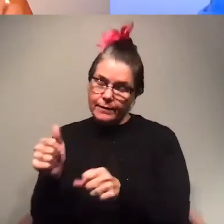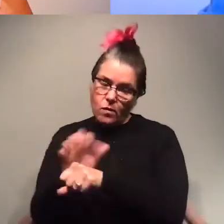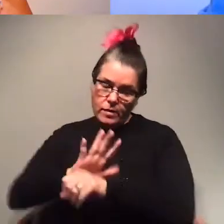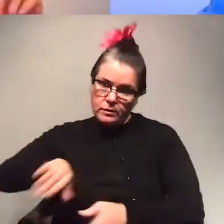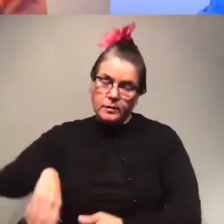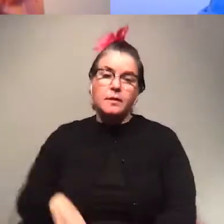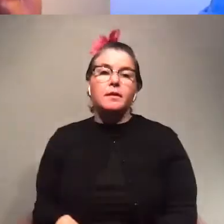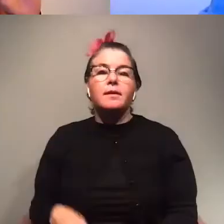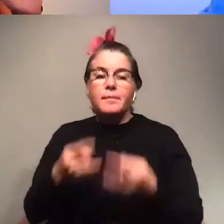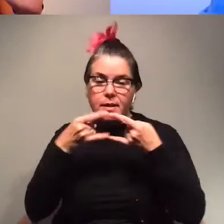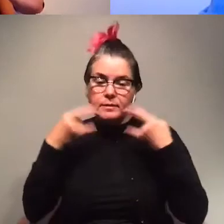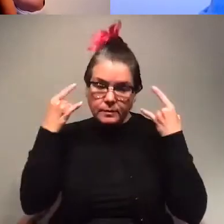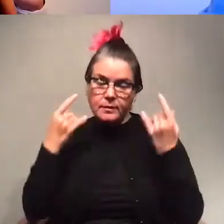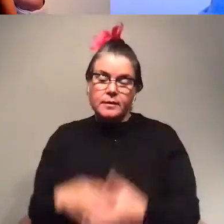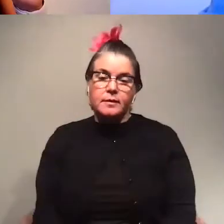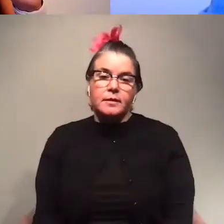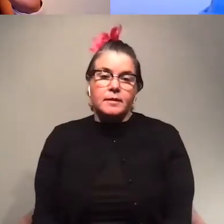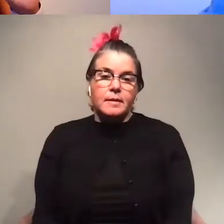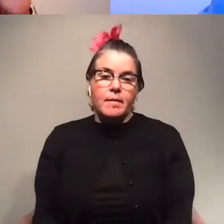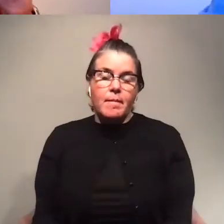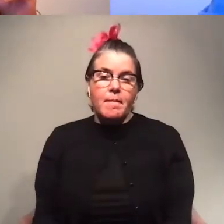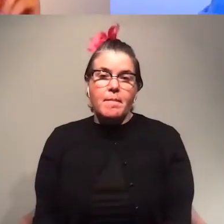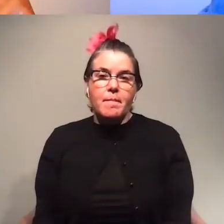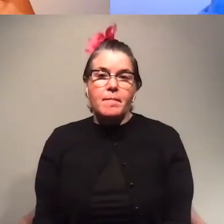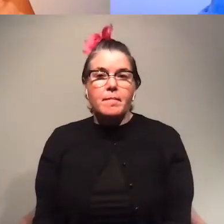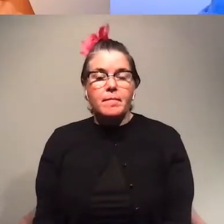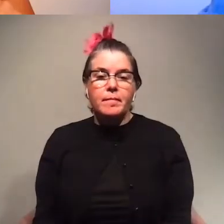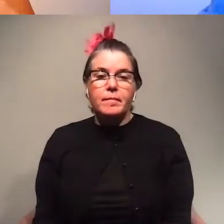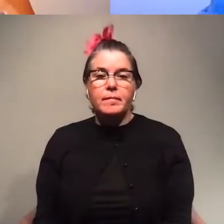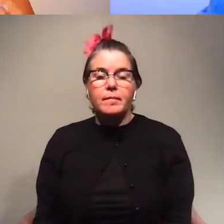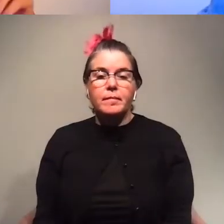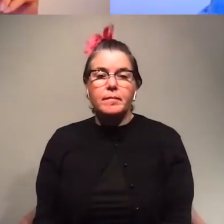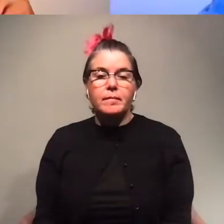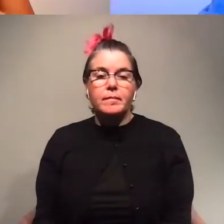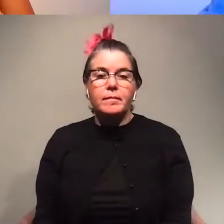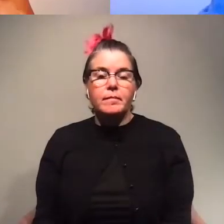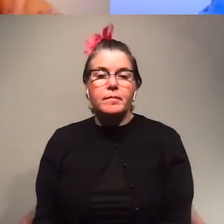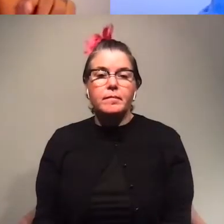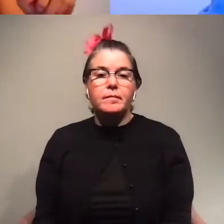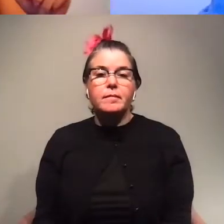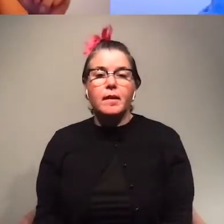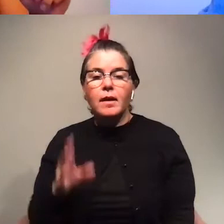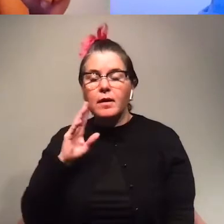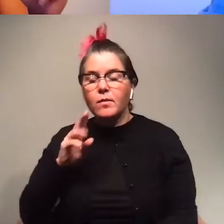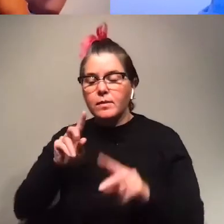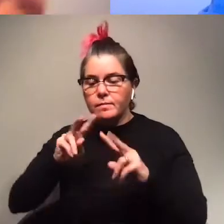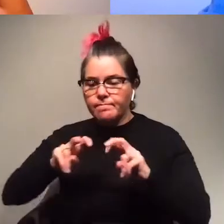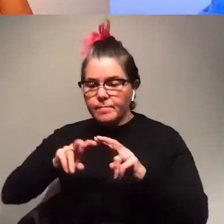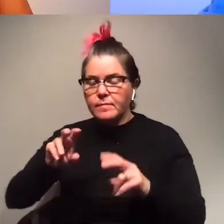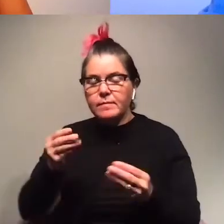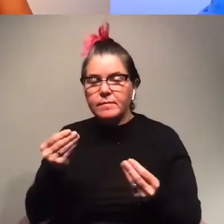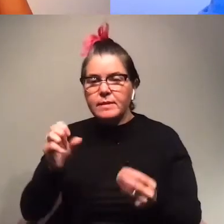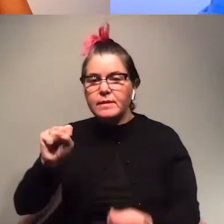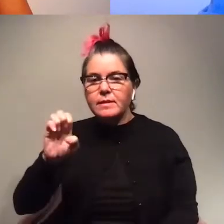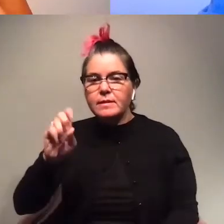and mask up, but I'll do like an extraction of sediment. I will take a